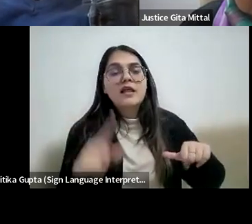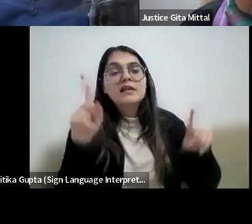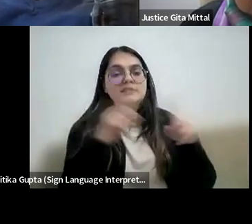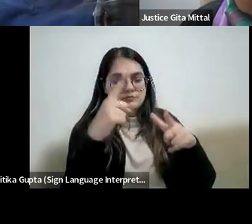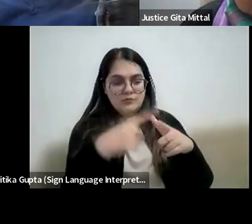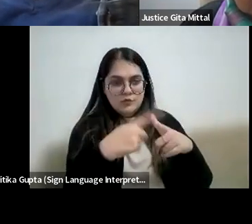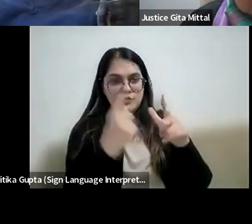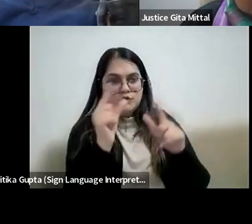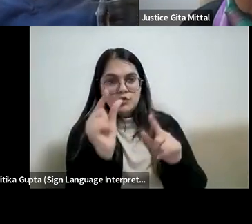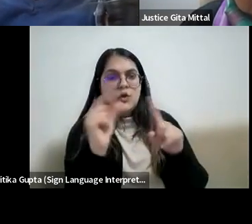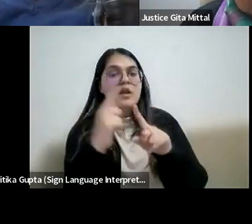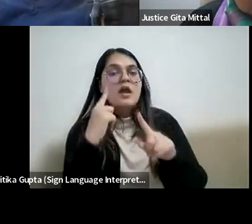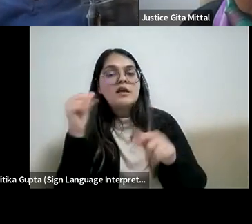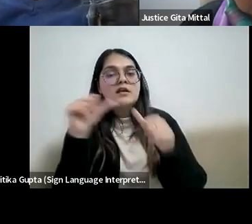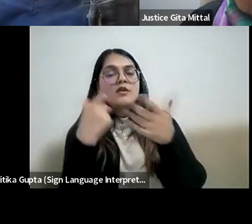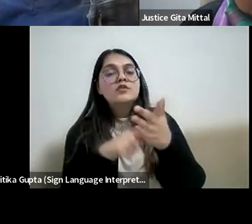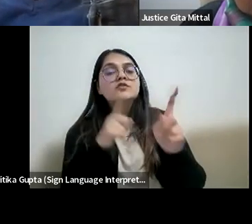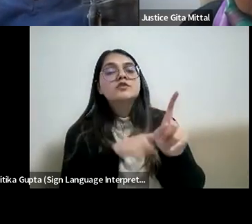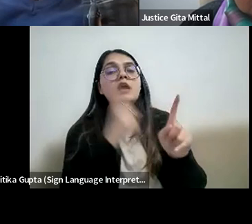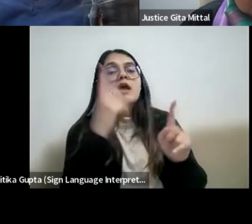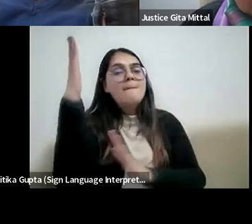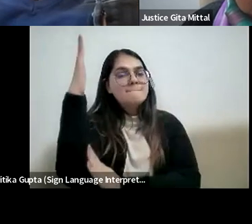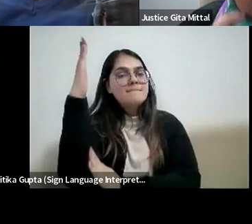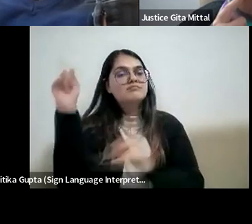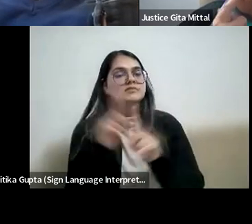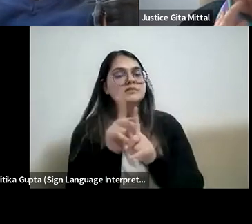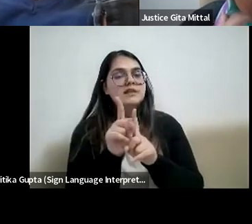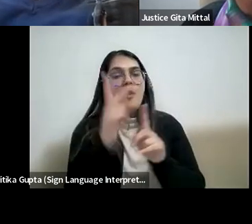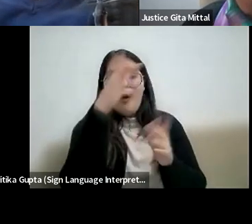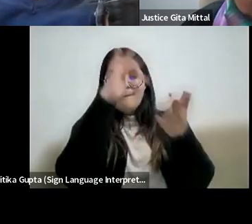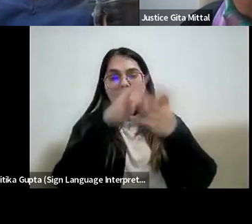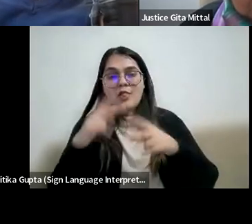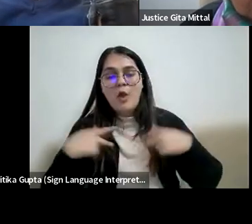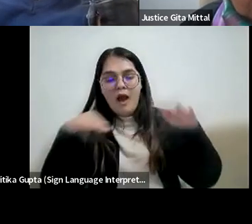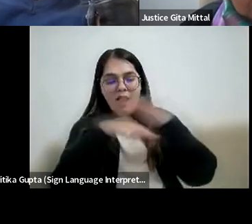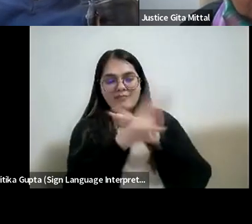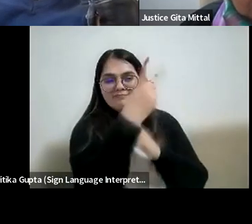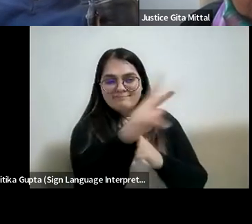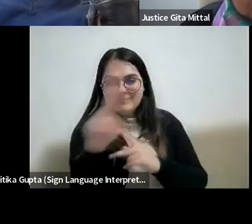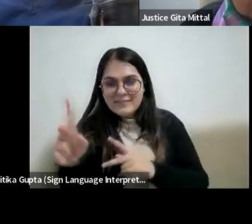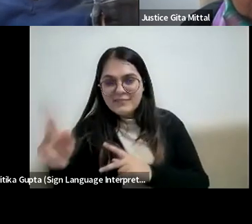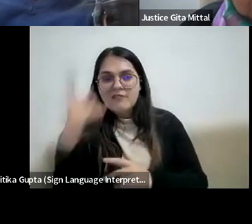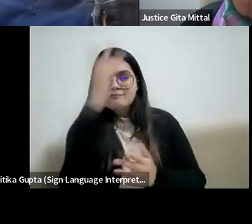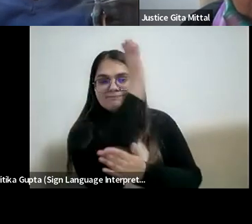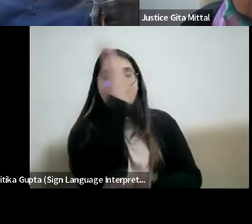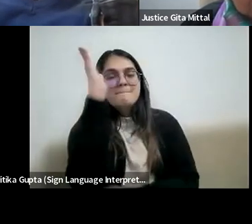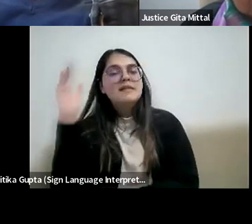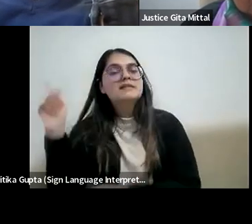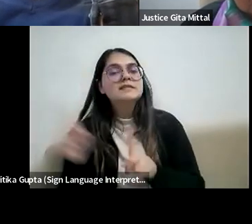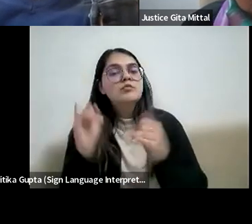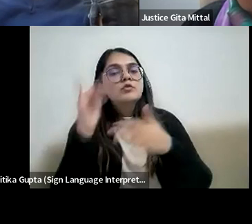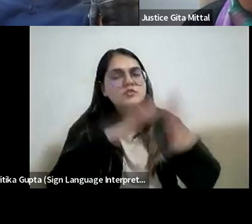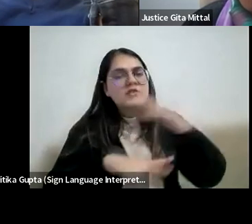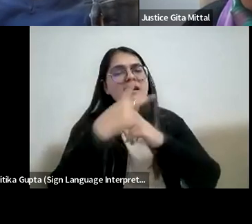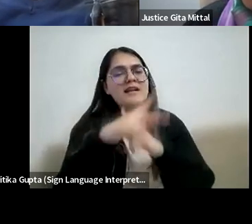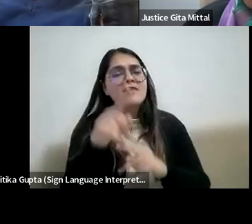our state. The legislature is a pillar. Executive is a pillar. Social, civil society also.